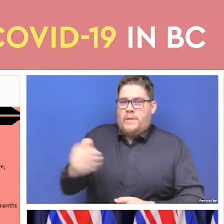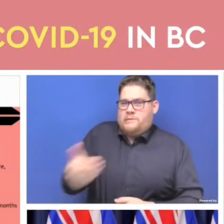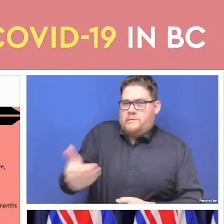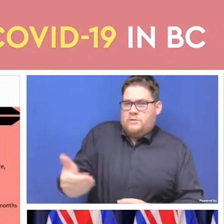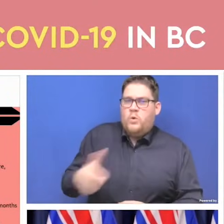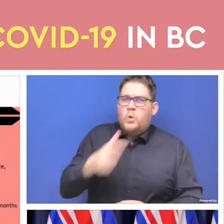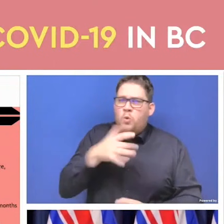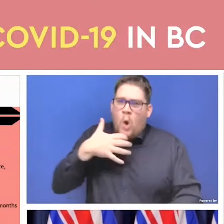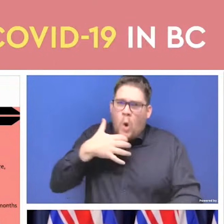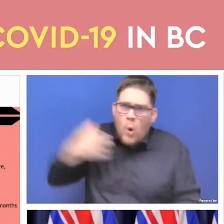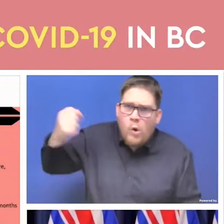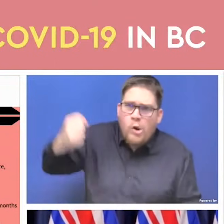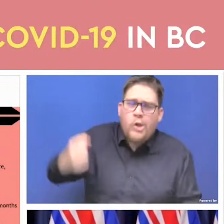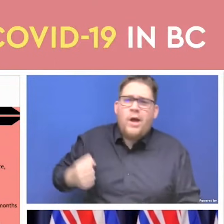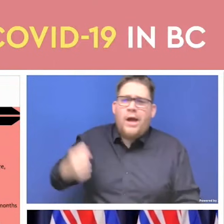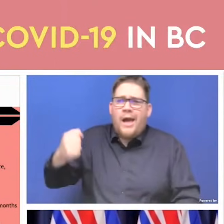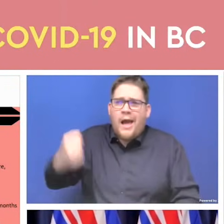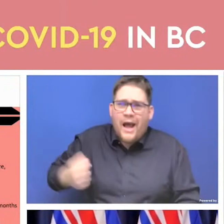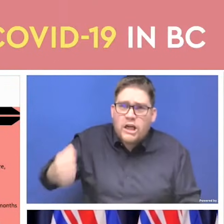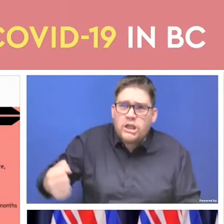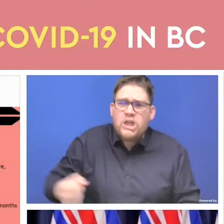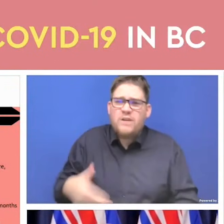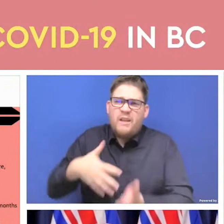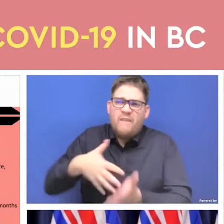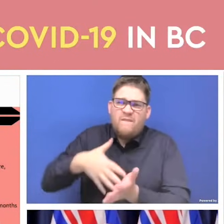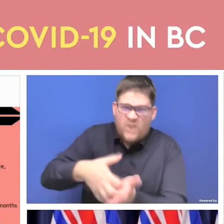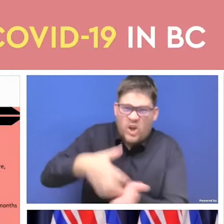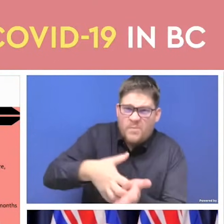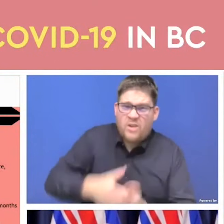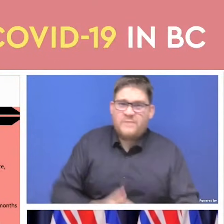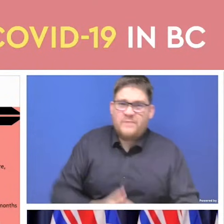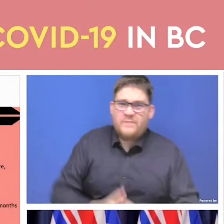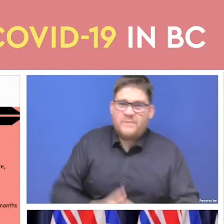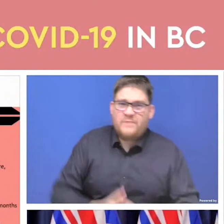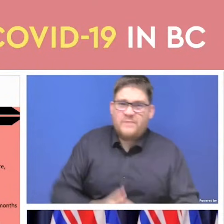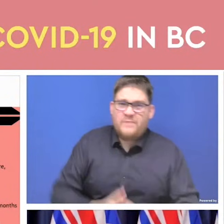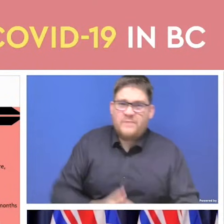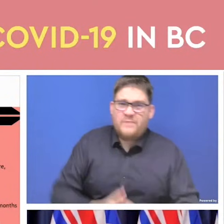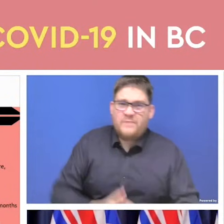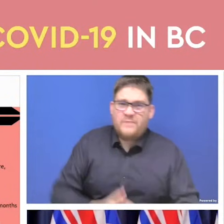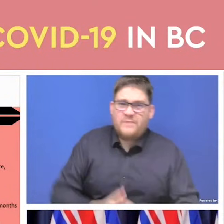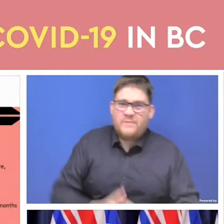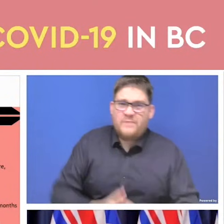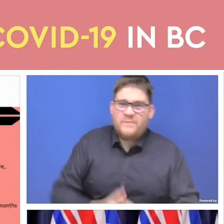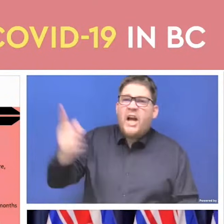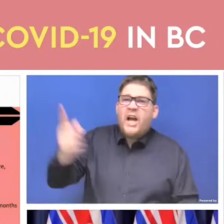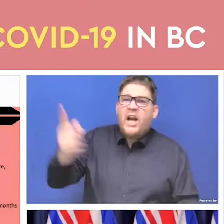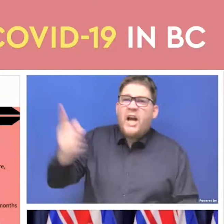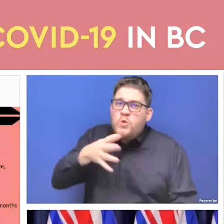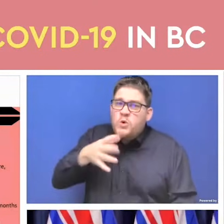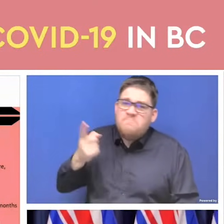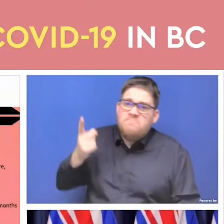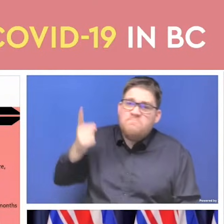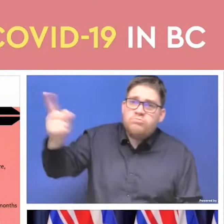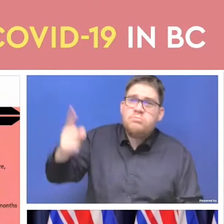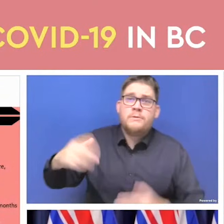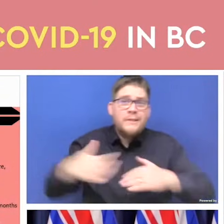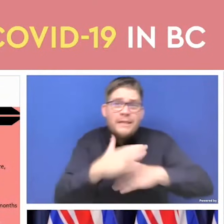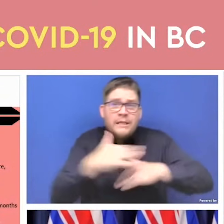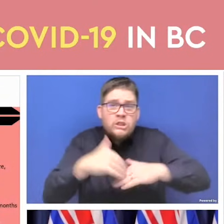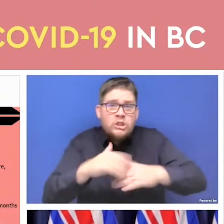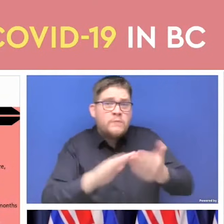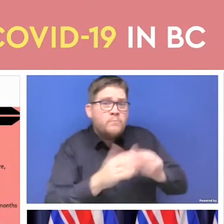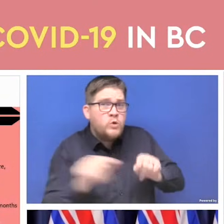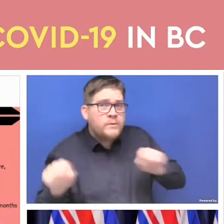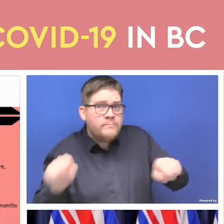and remote Indigenous communities, we will ramp up that campaign. We already have some of those remote communities who have